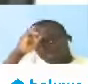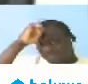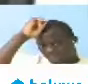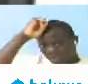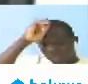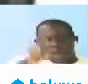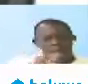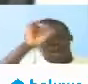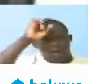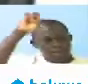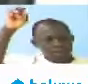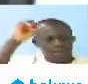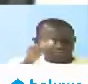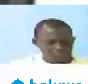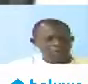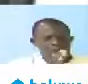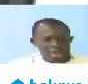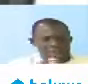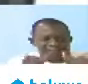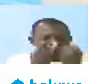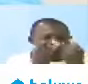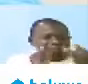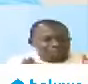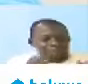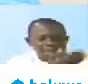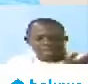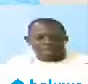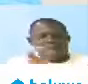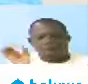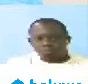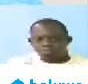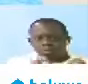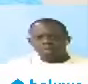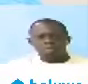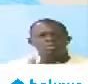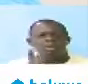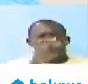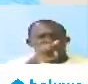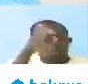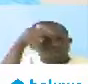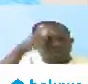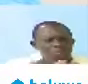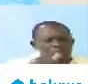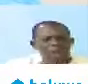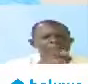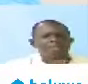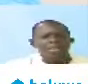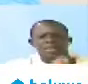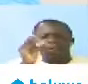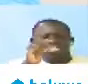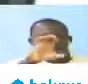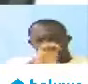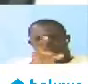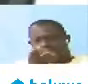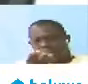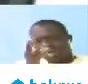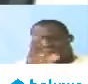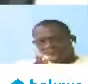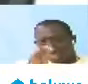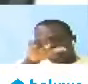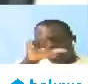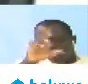people, because in those days Mandela was not yet released. There was Charles Taylor in Maktaba. Charles Taylor abenu Maktaba leba. Ha